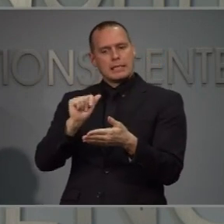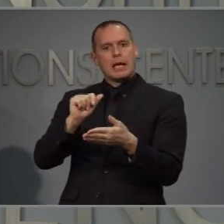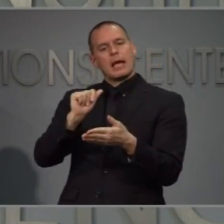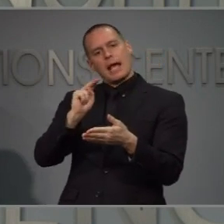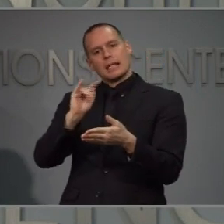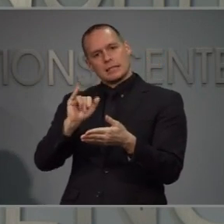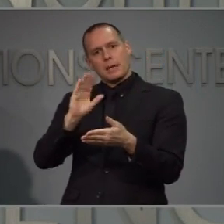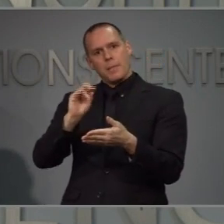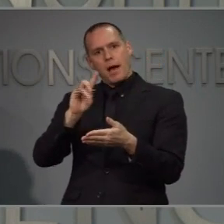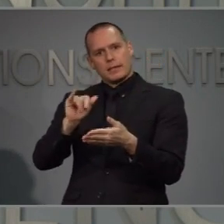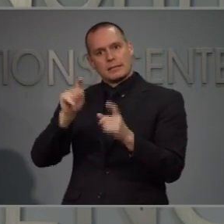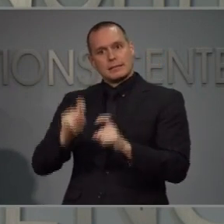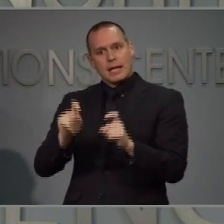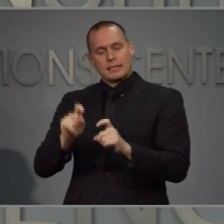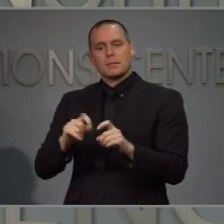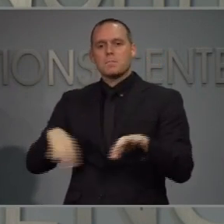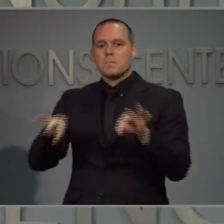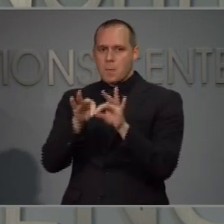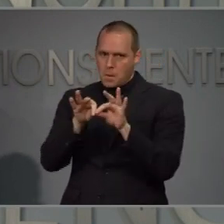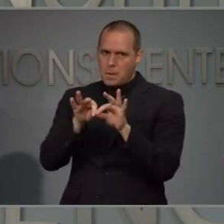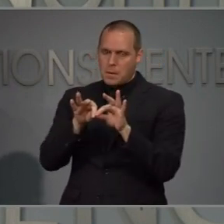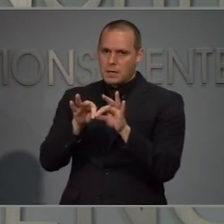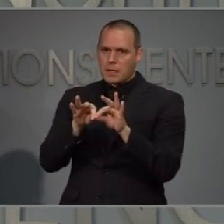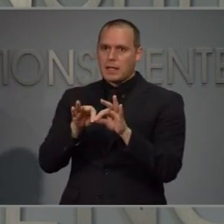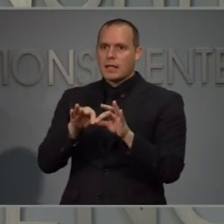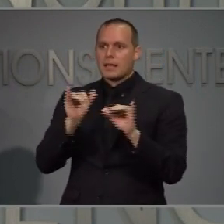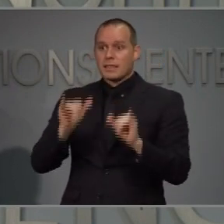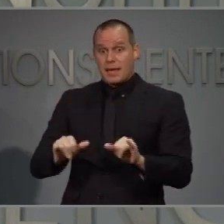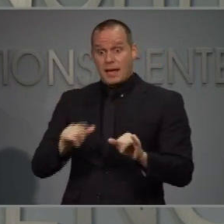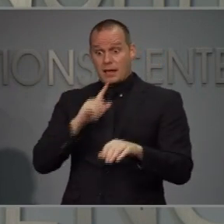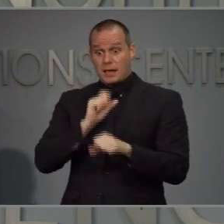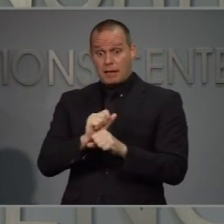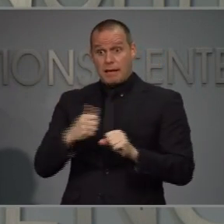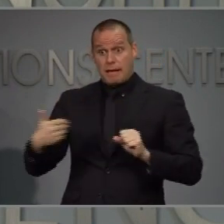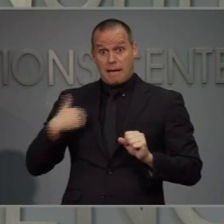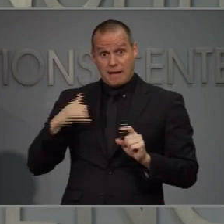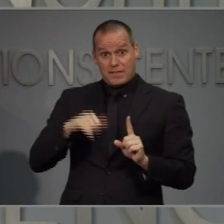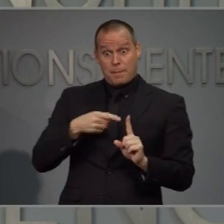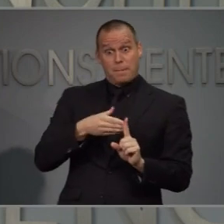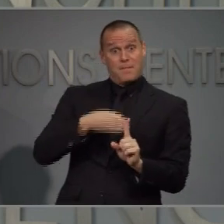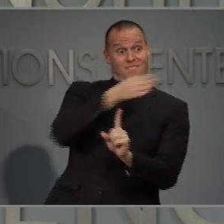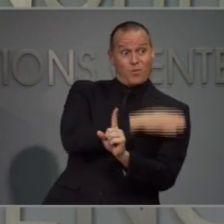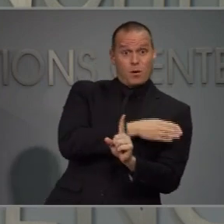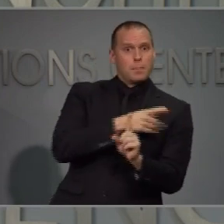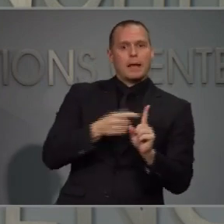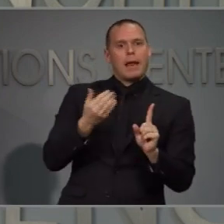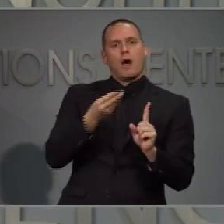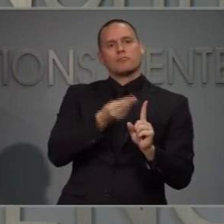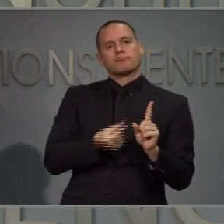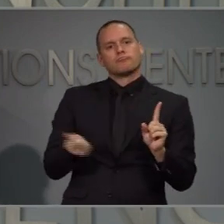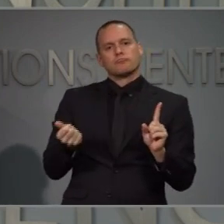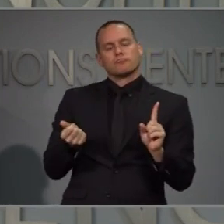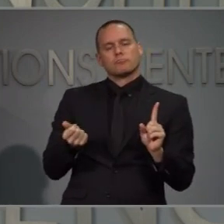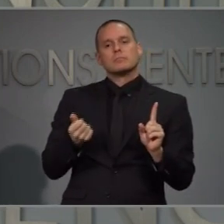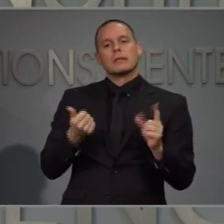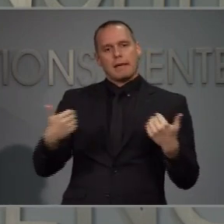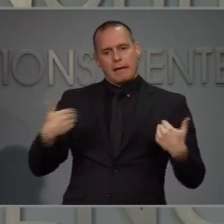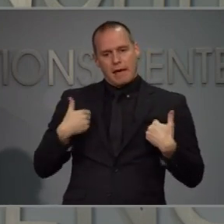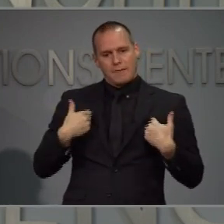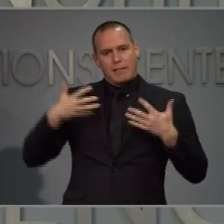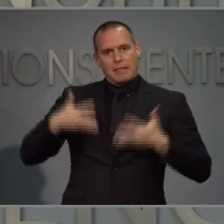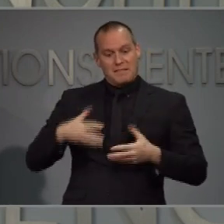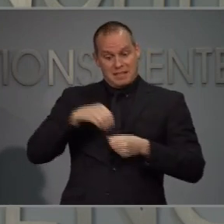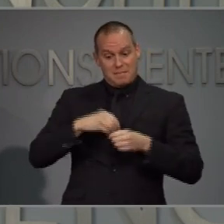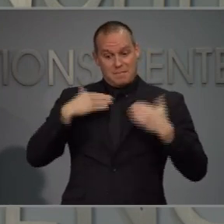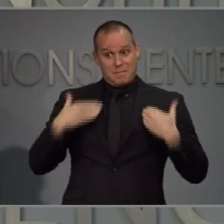to be important to tell us how prevalent the spread of the virus is in our communities across North Carolina